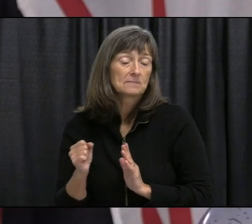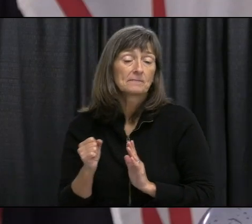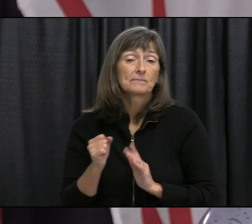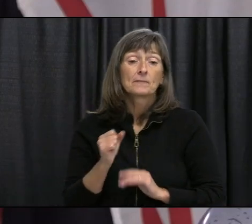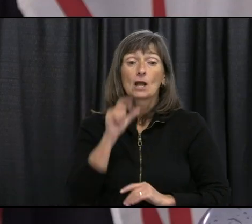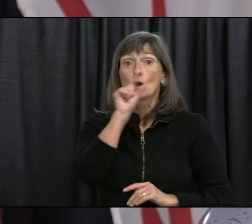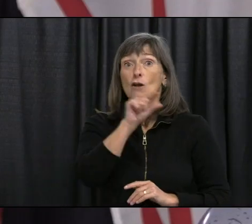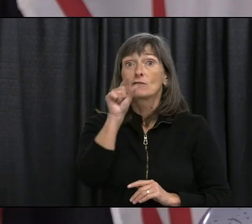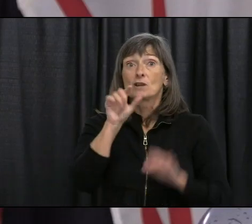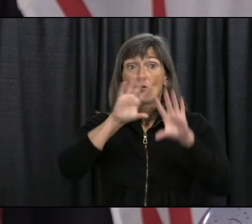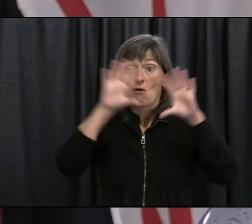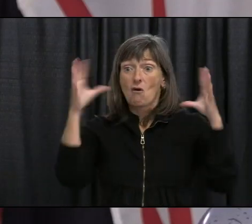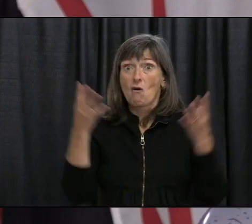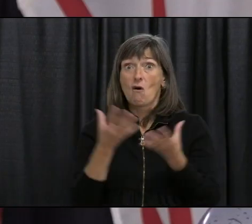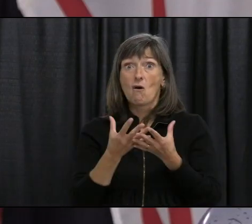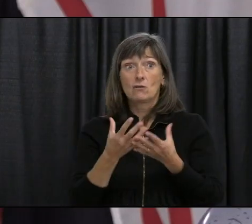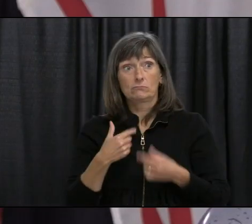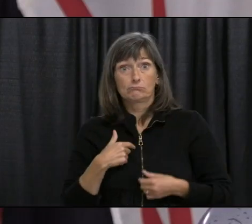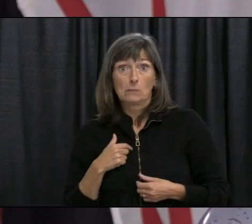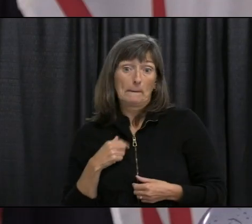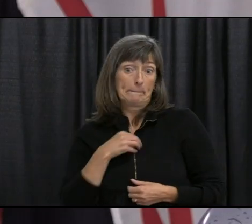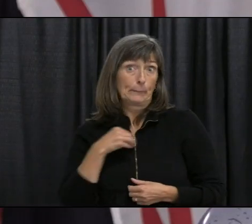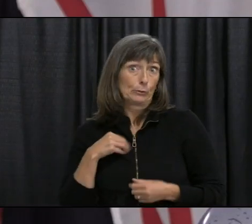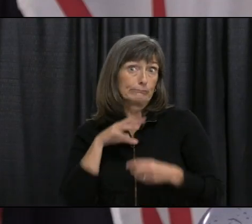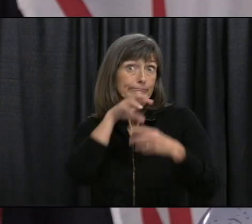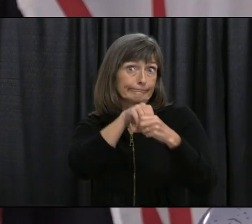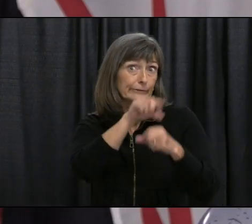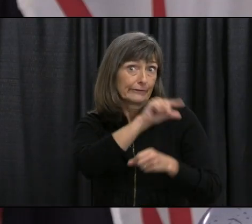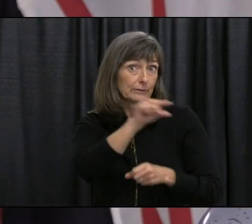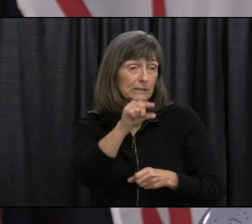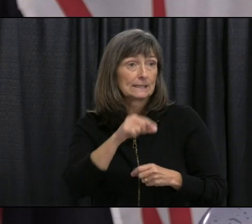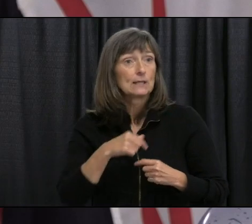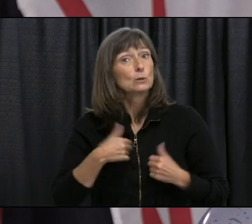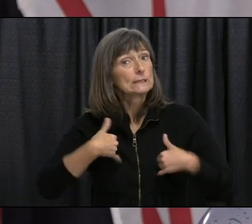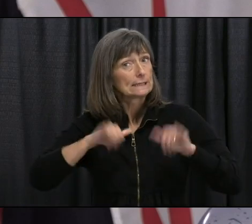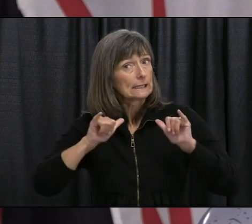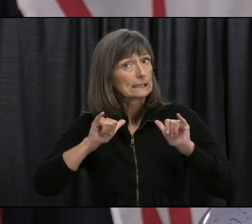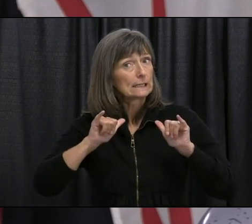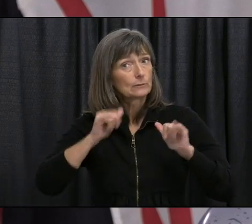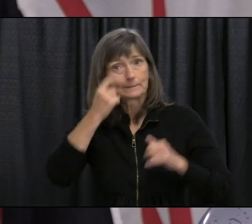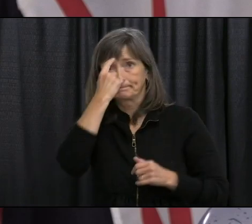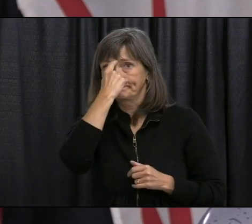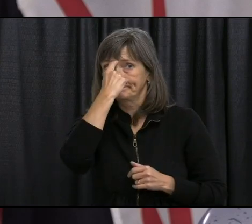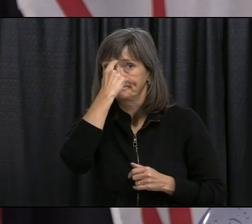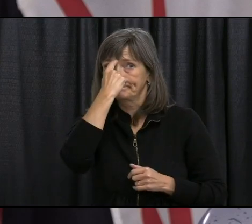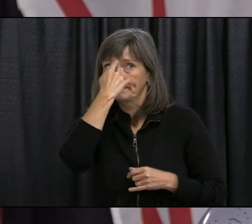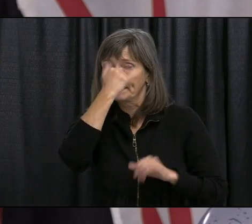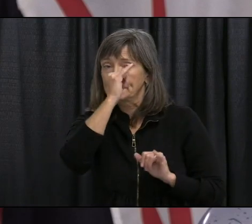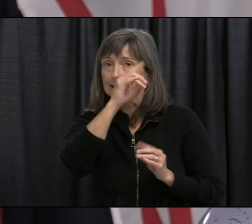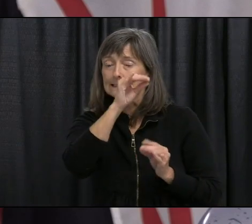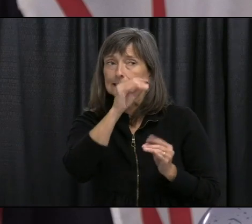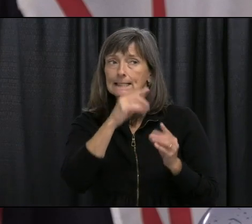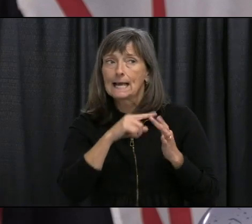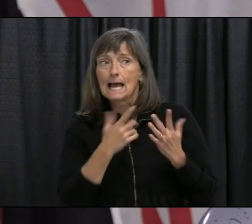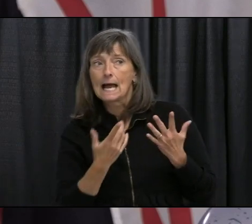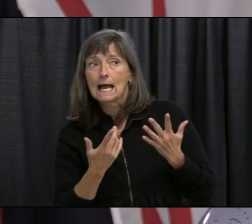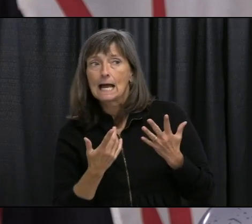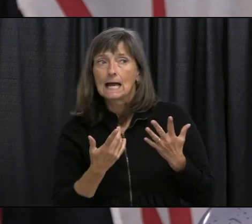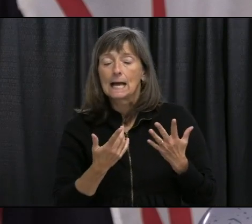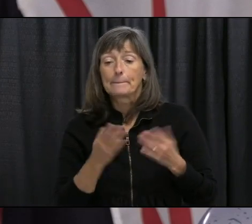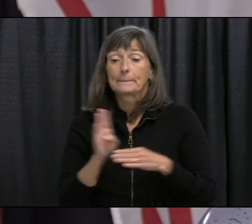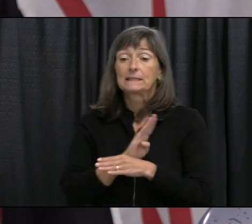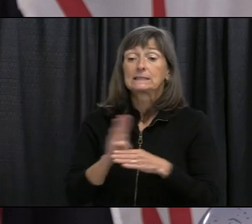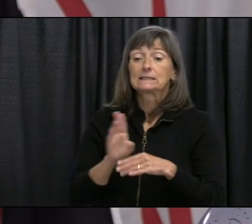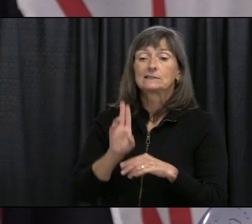member, it's top of mind as to how to continue to allow as much normal